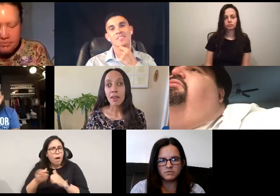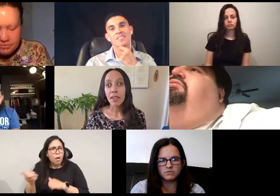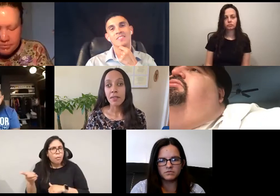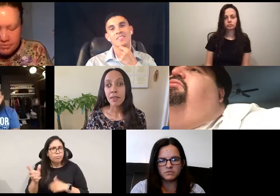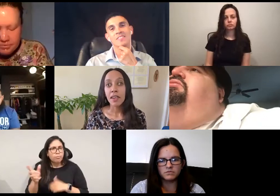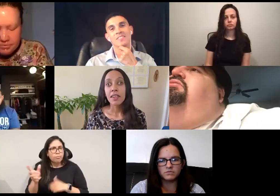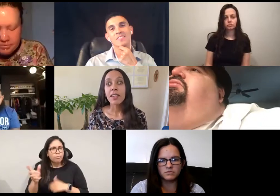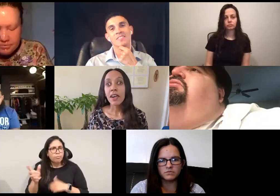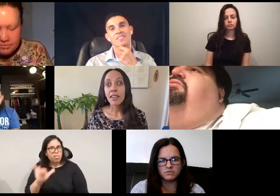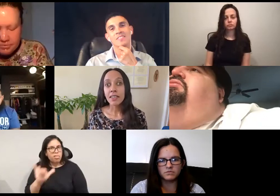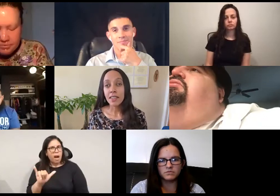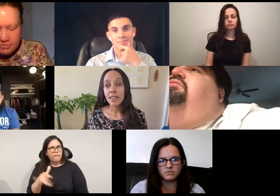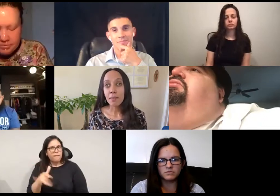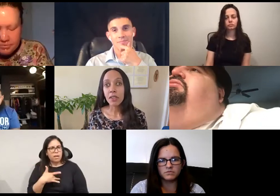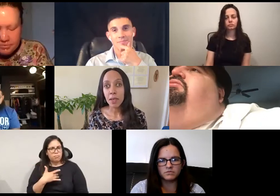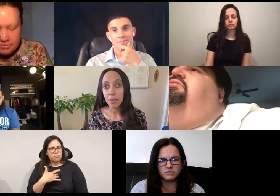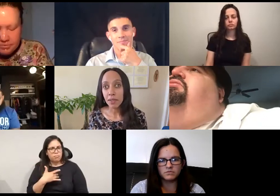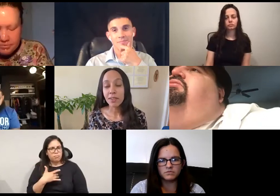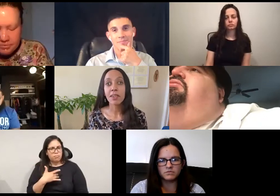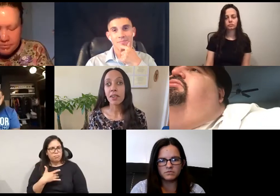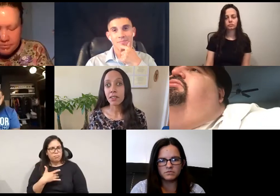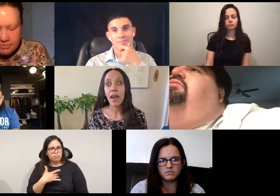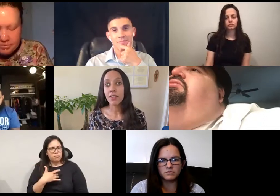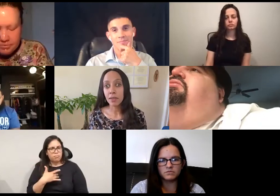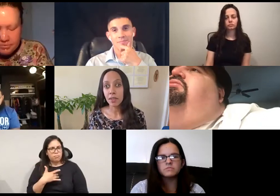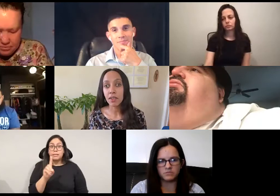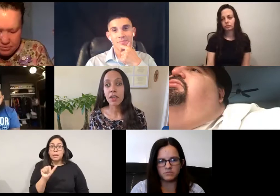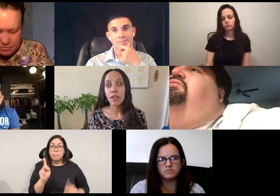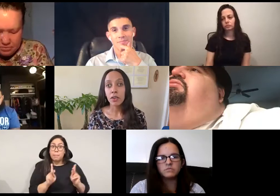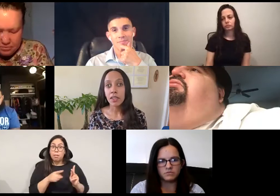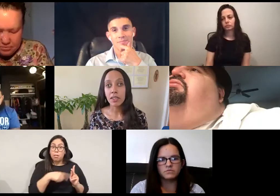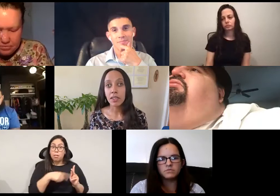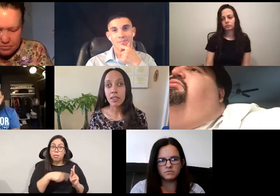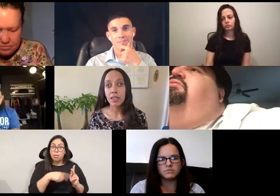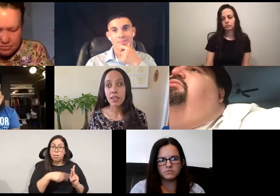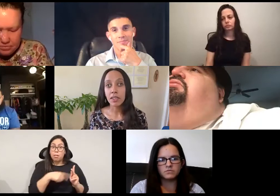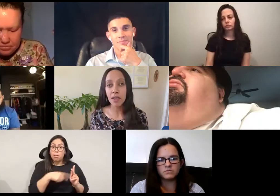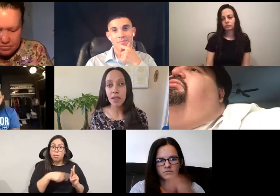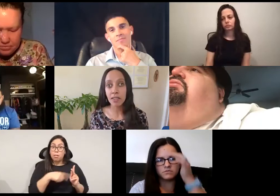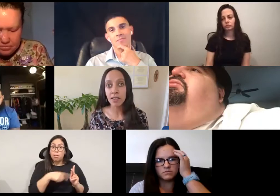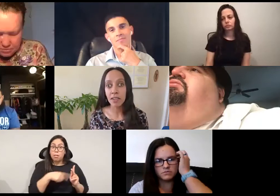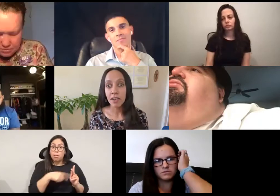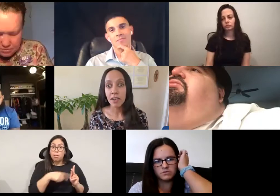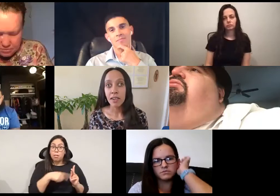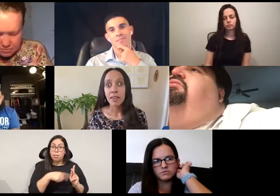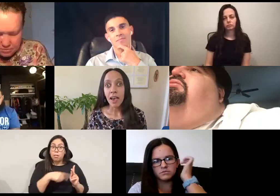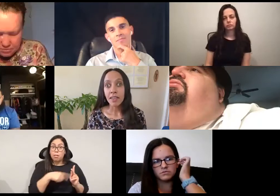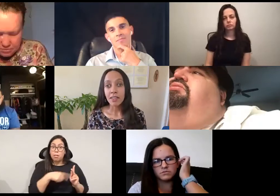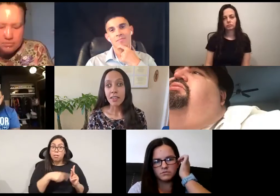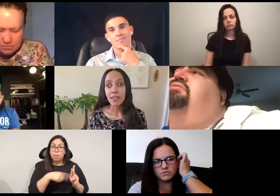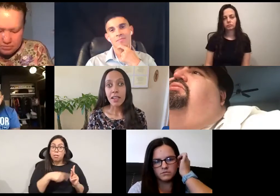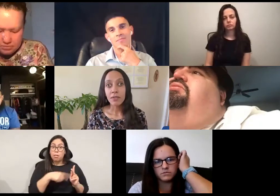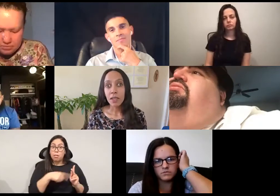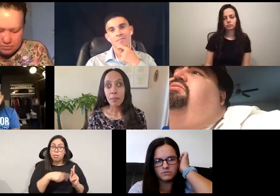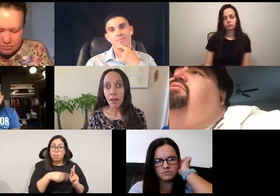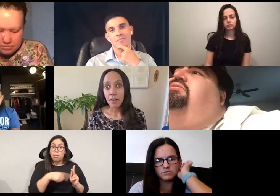empowering. Non-disabled people should also have similar cross-disability experiences.